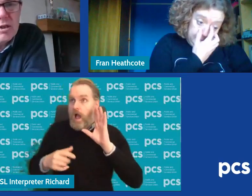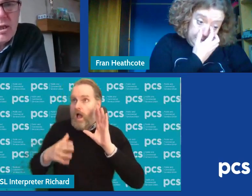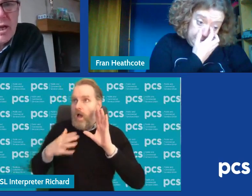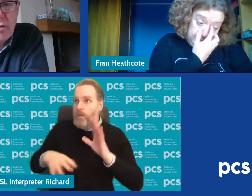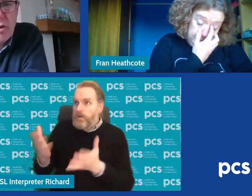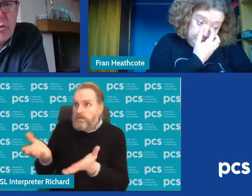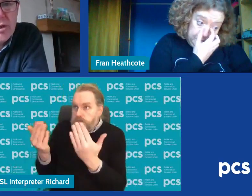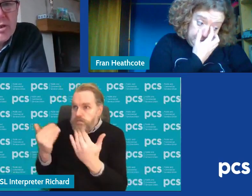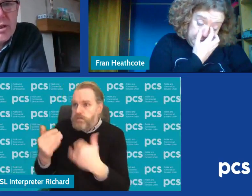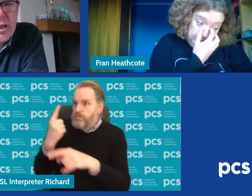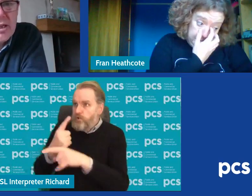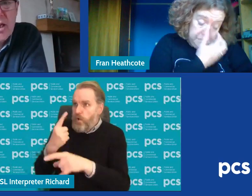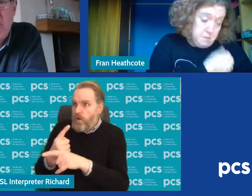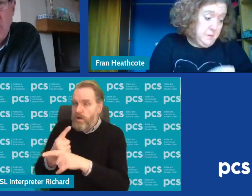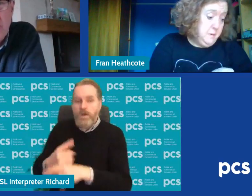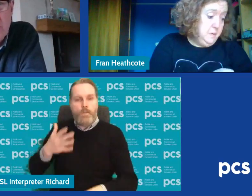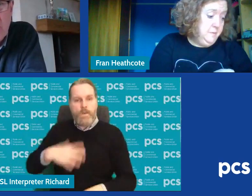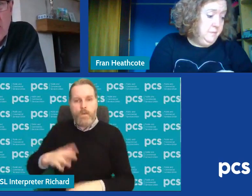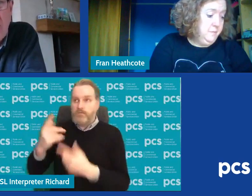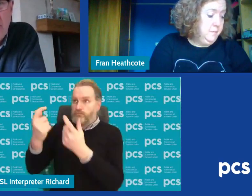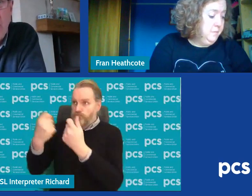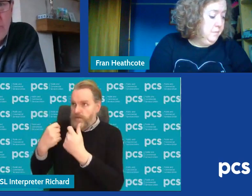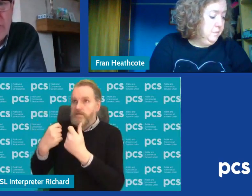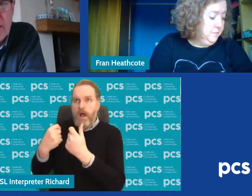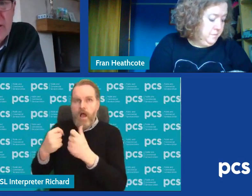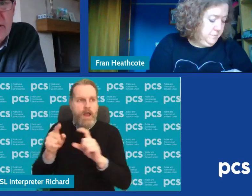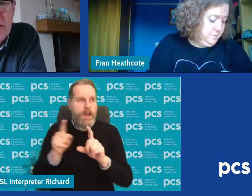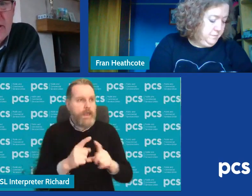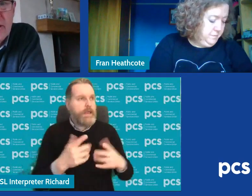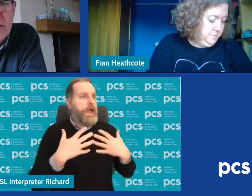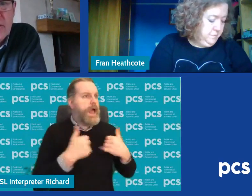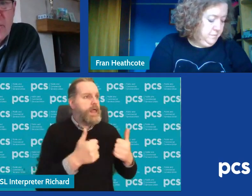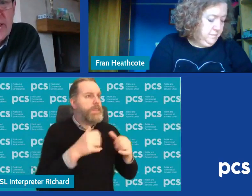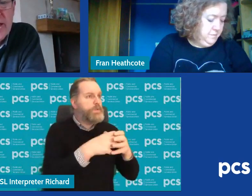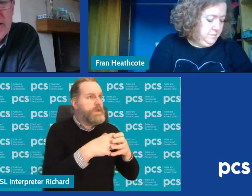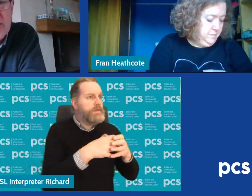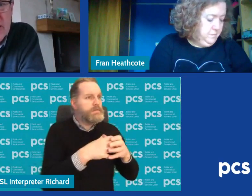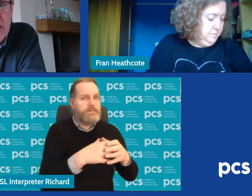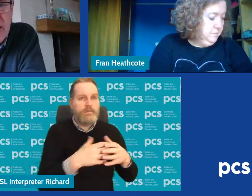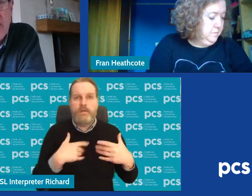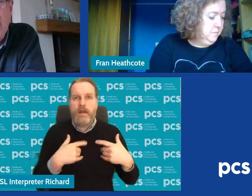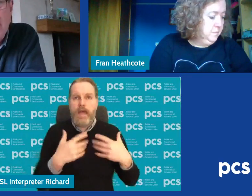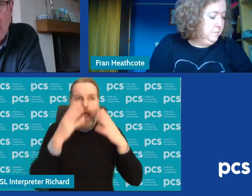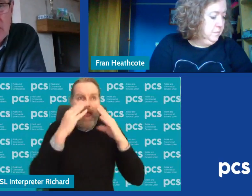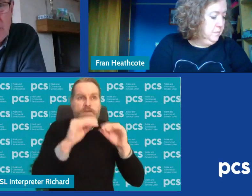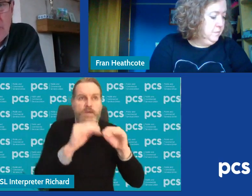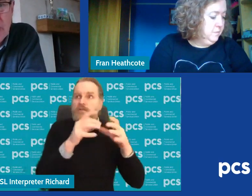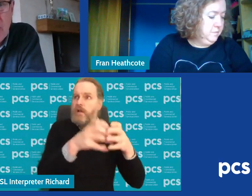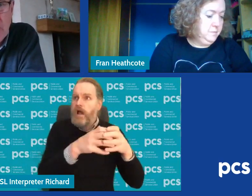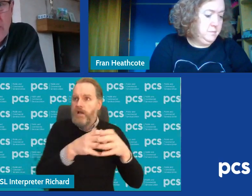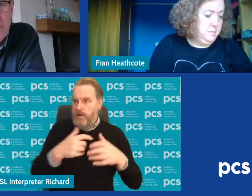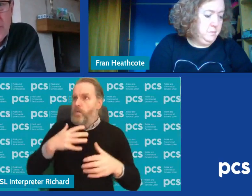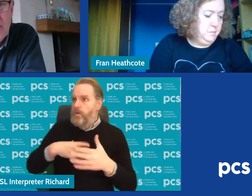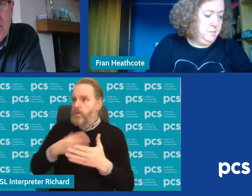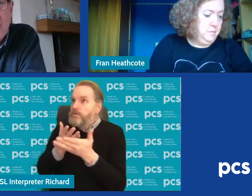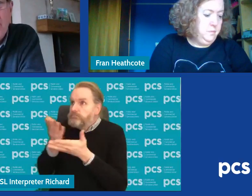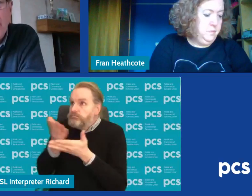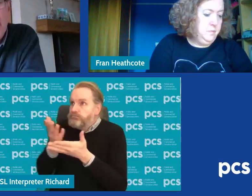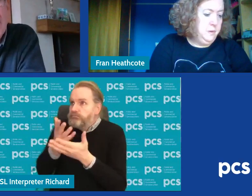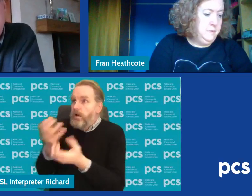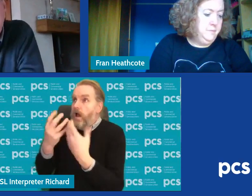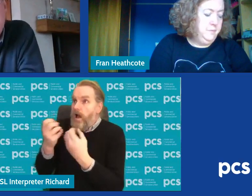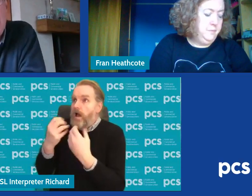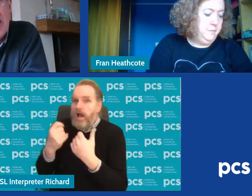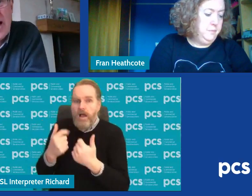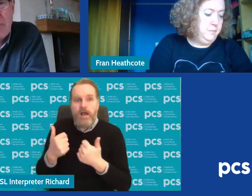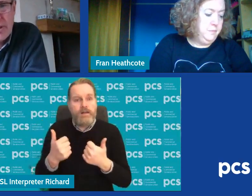position as the health unions and the education unions, which is have an offer that we can consider and consult people on. But